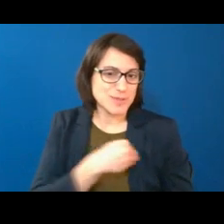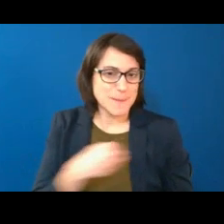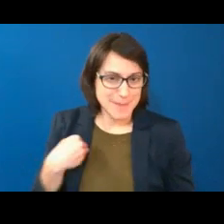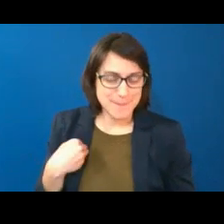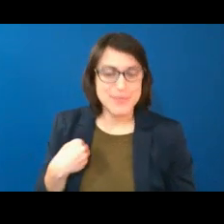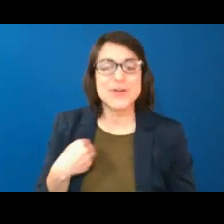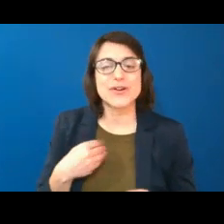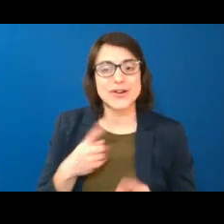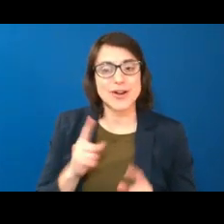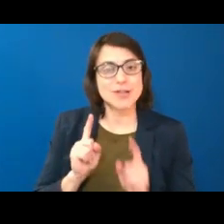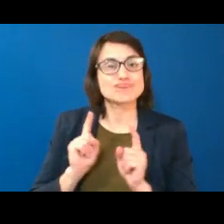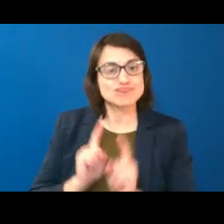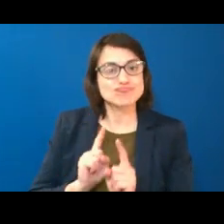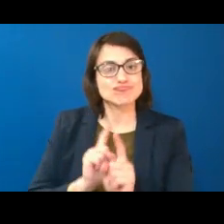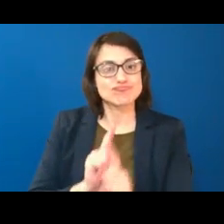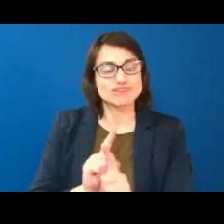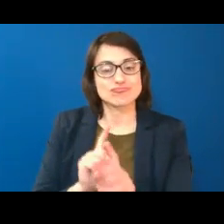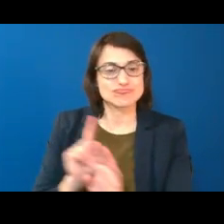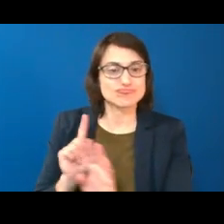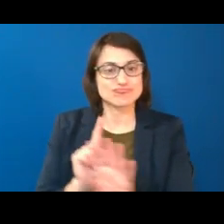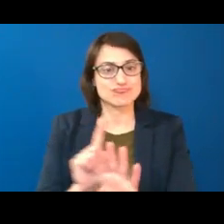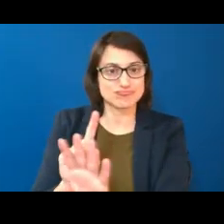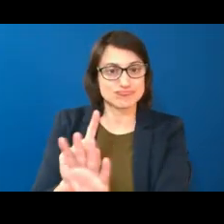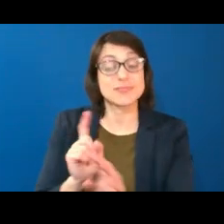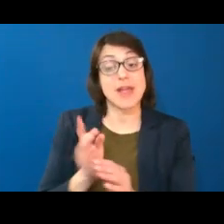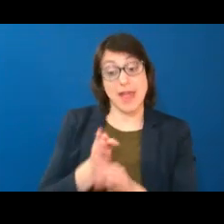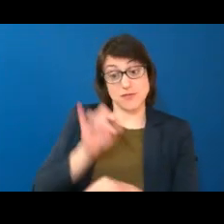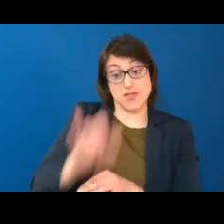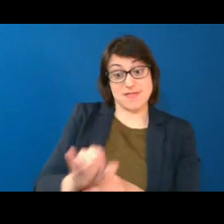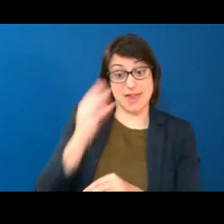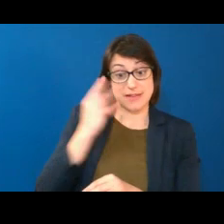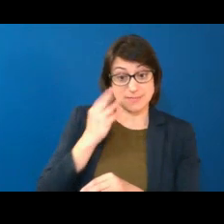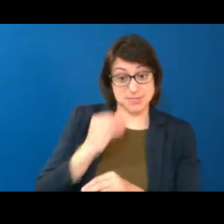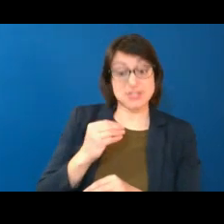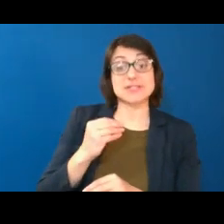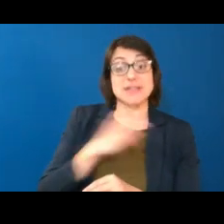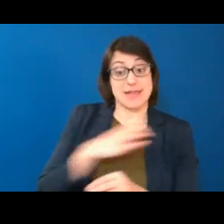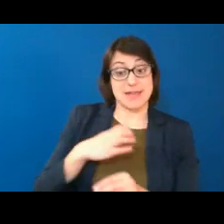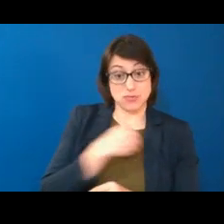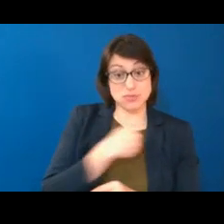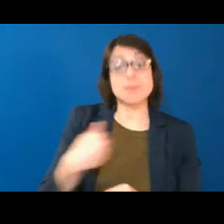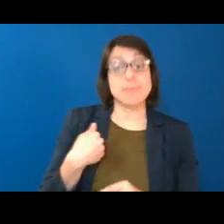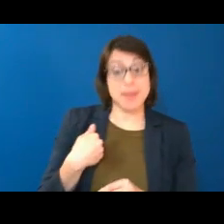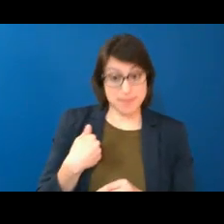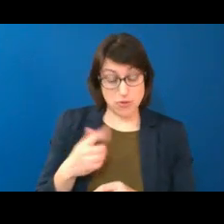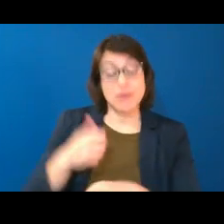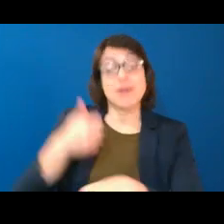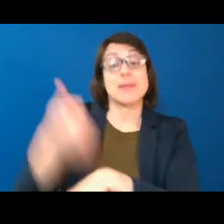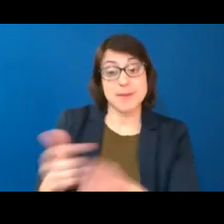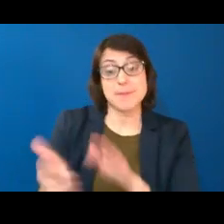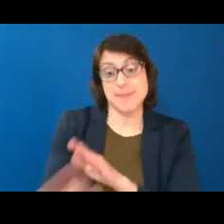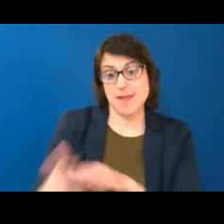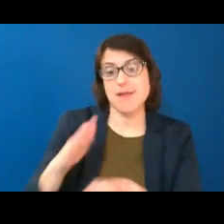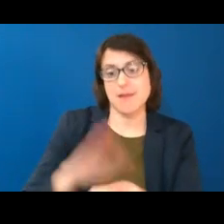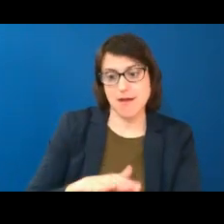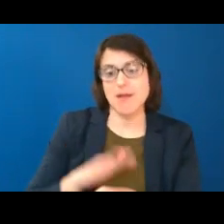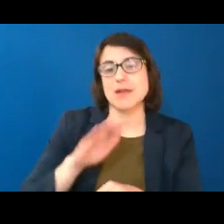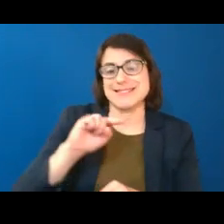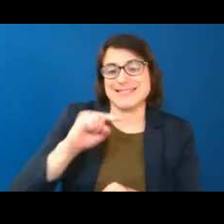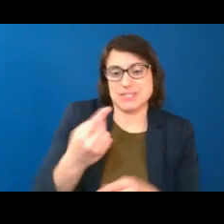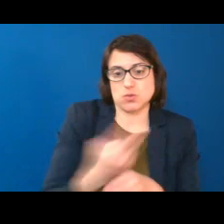And after that experience, she actually implemented a ban on single-use plastic products on city property. So